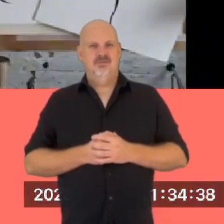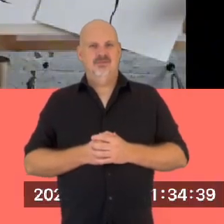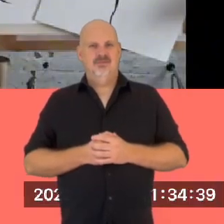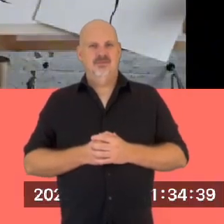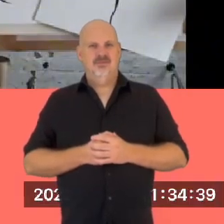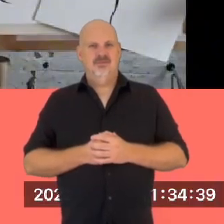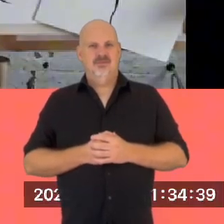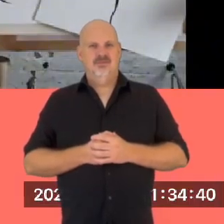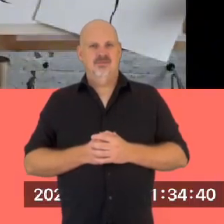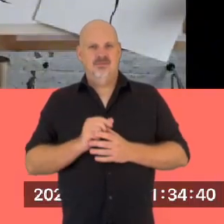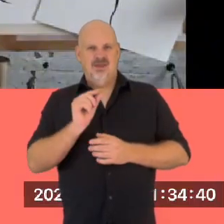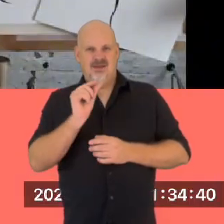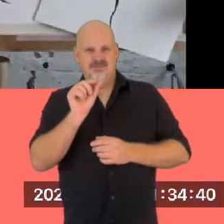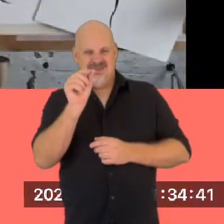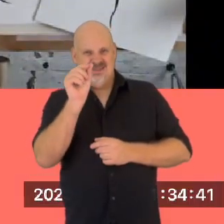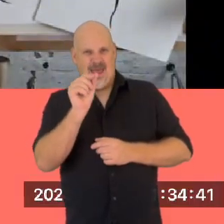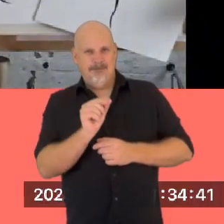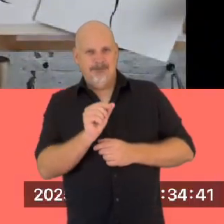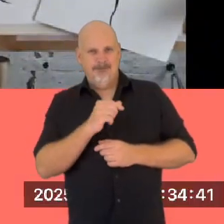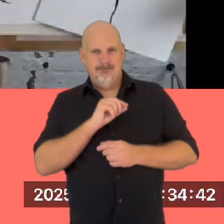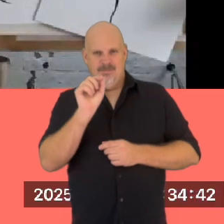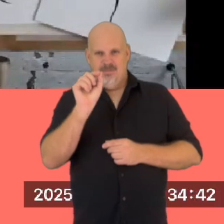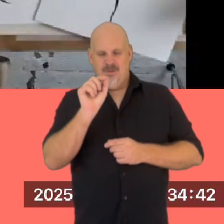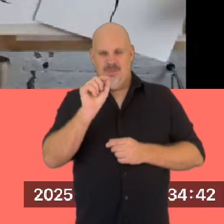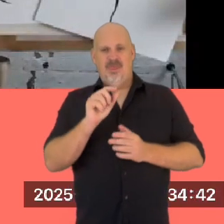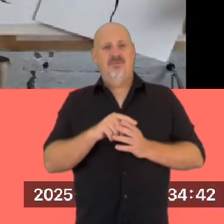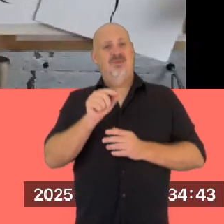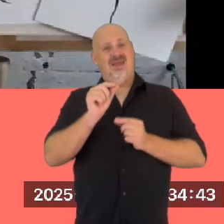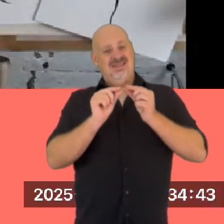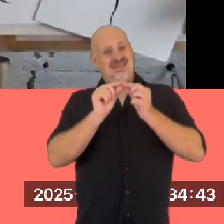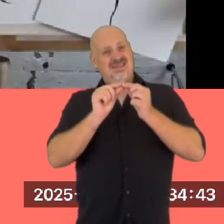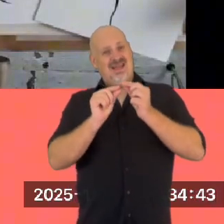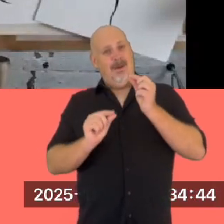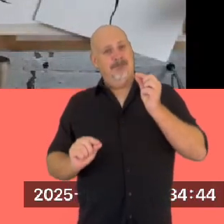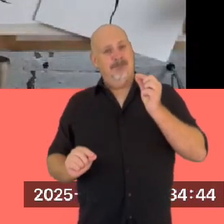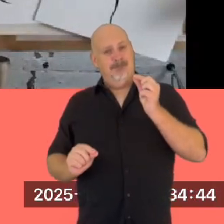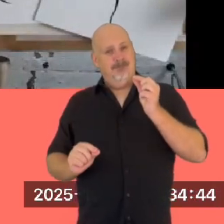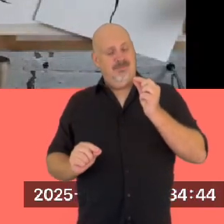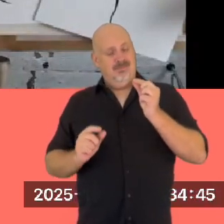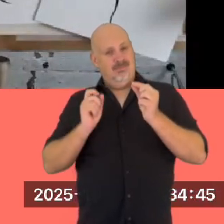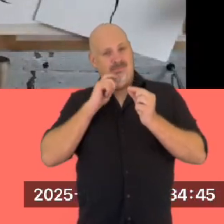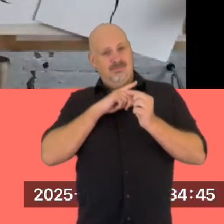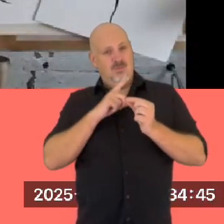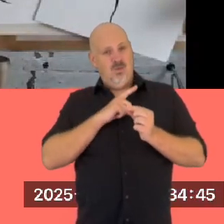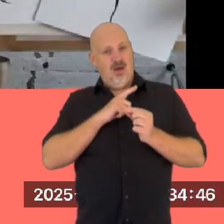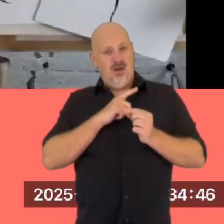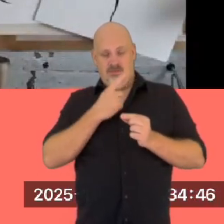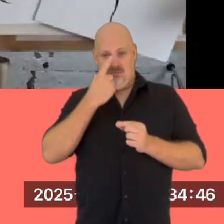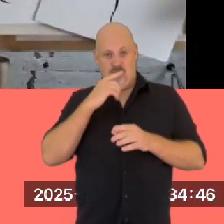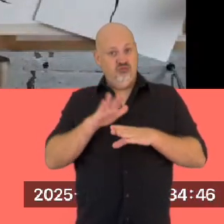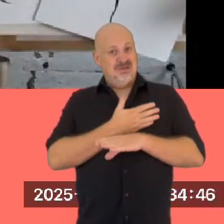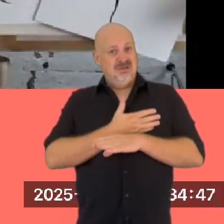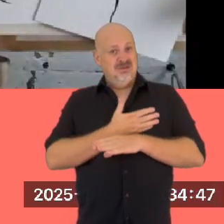a little bit of stem in there. And stems are a funny thing because they're sort